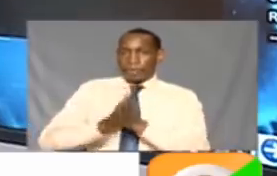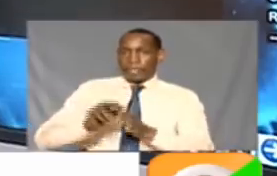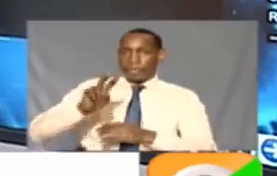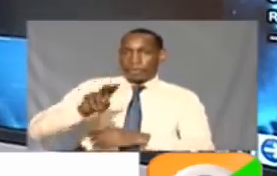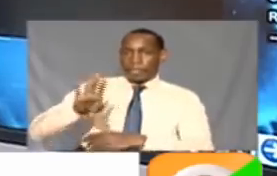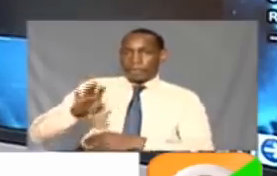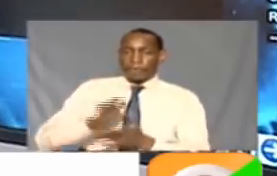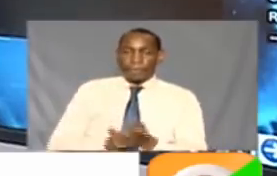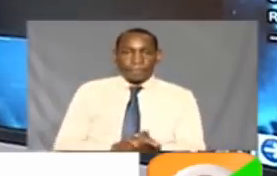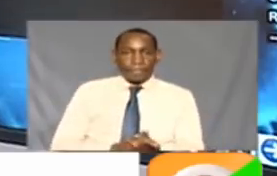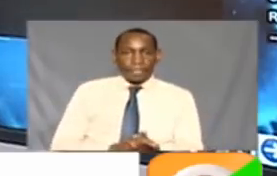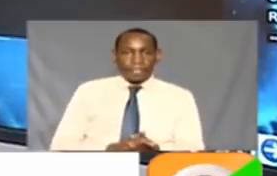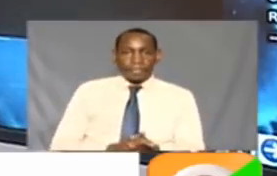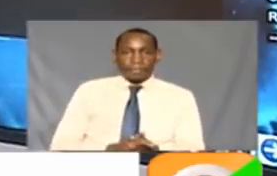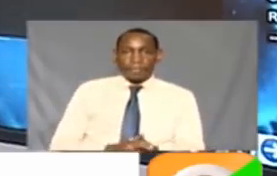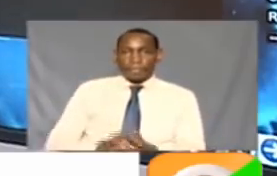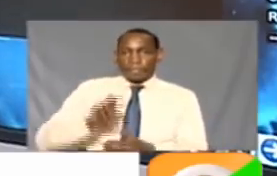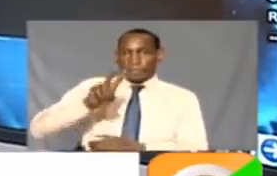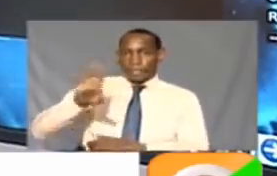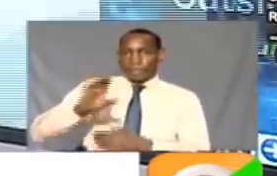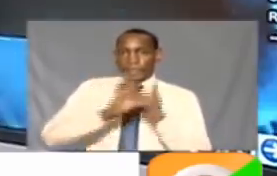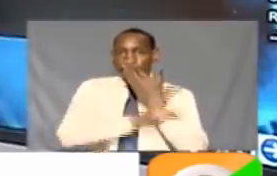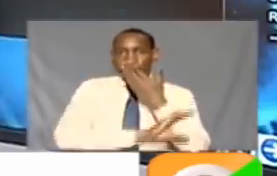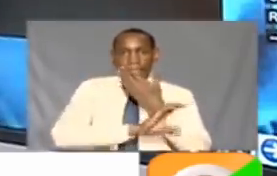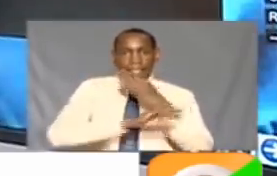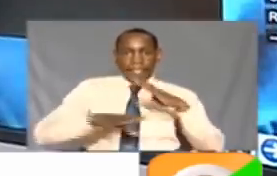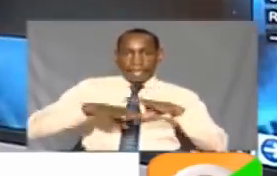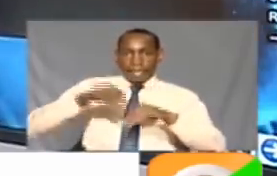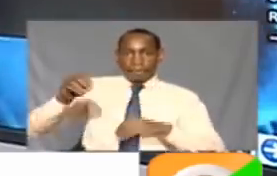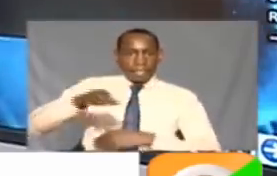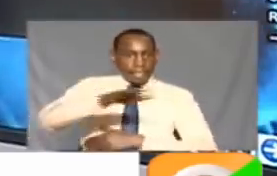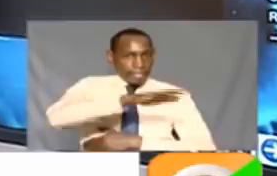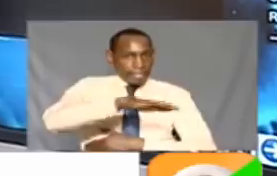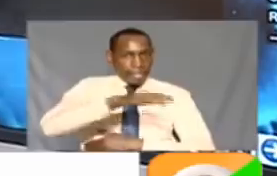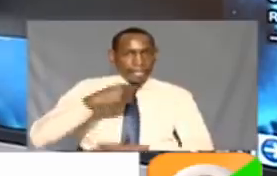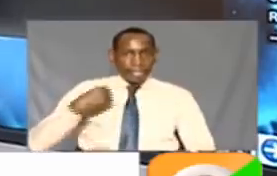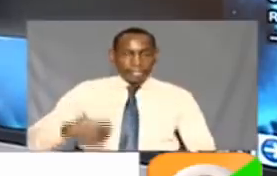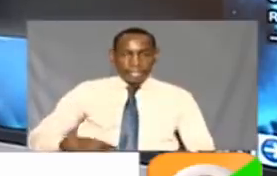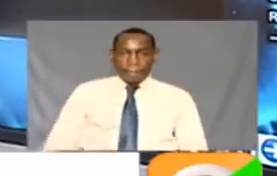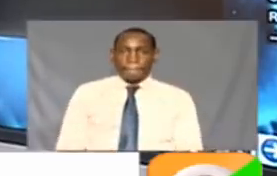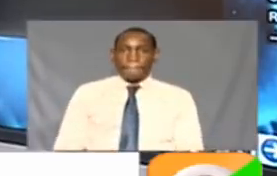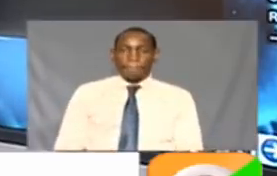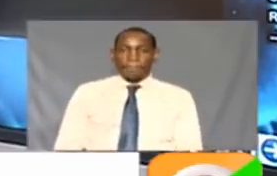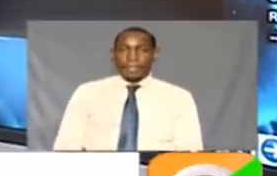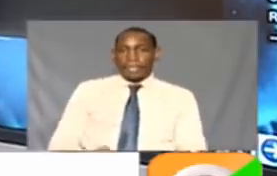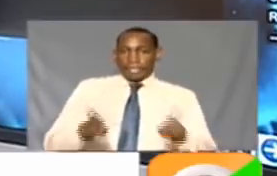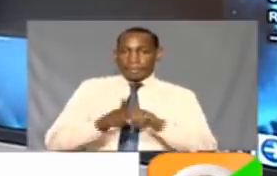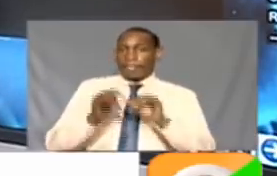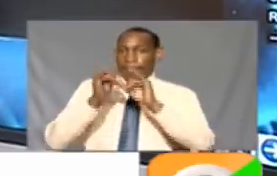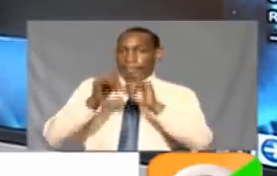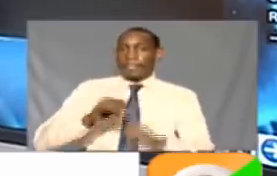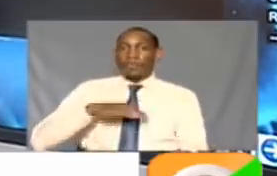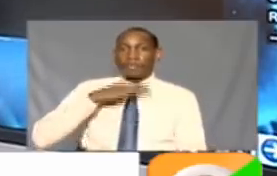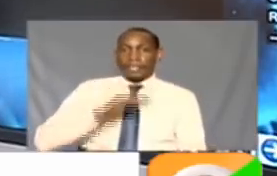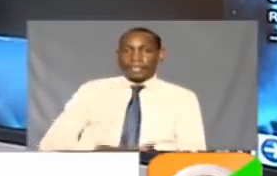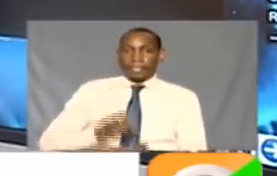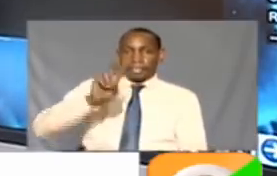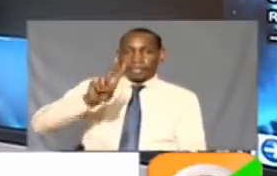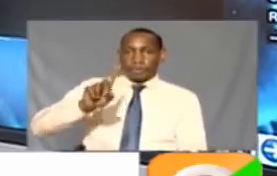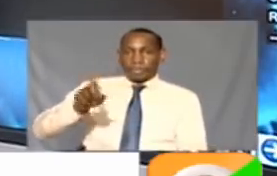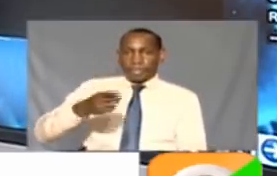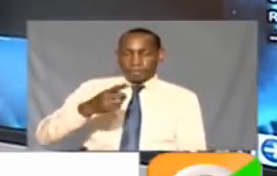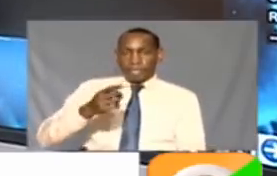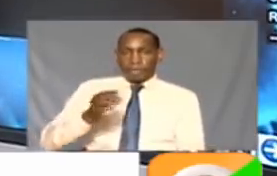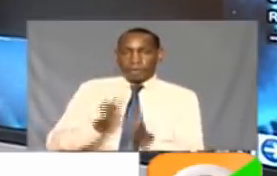924. This is in 25 countries outside the epicenter that is there. These are the latest deaths.